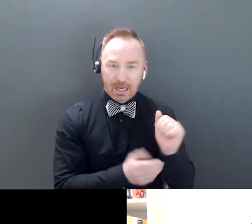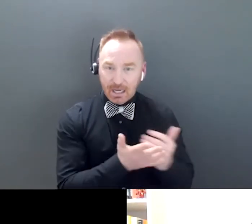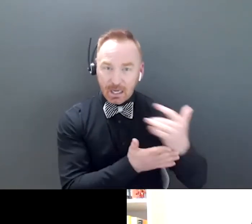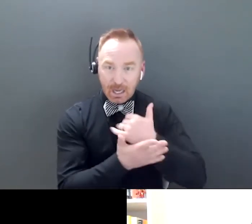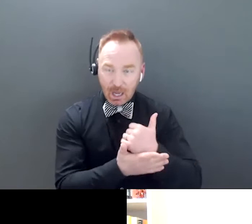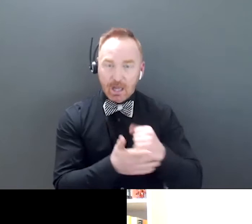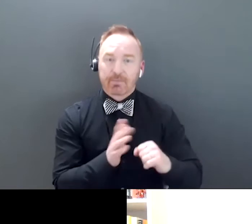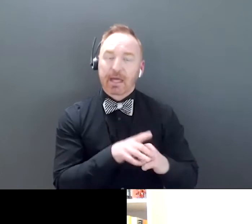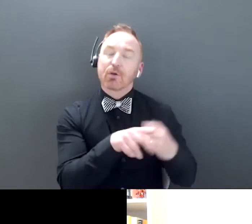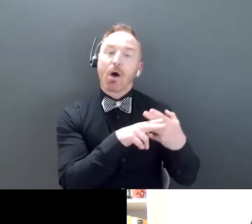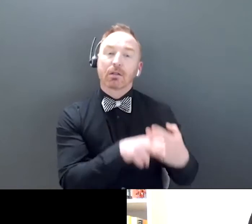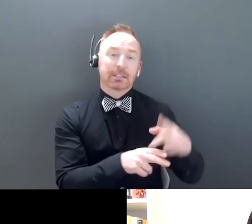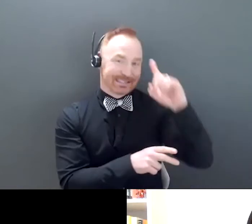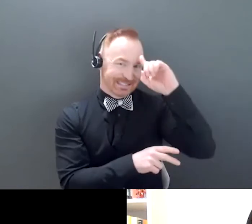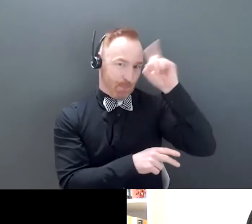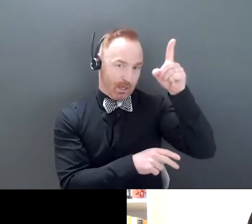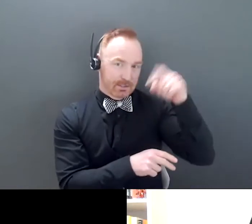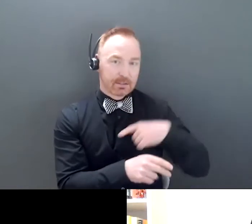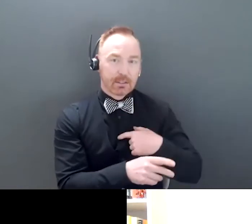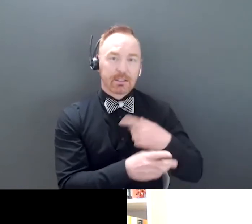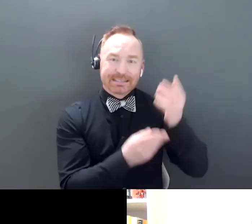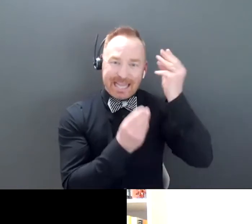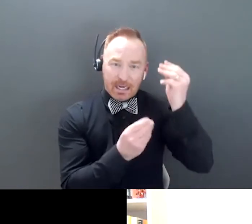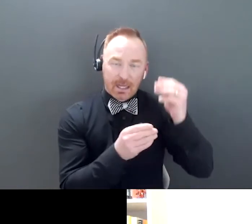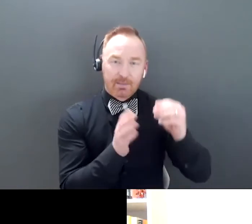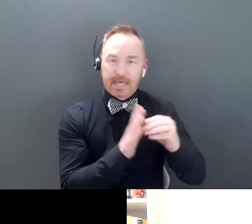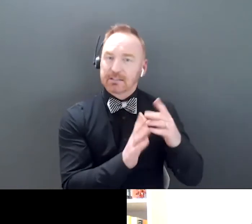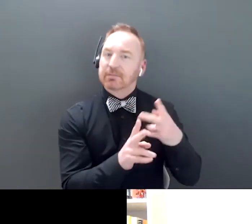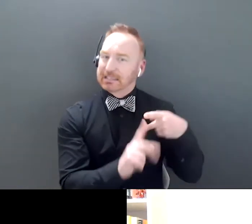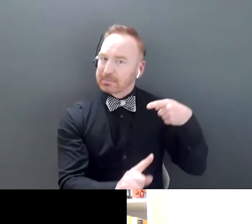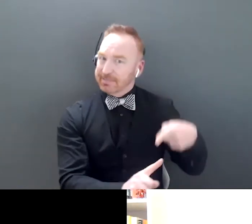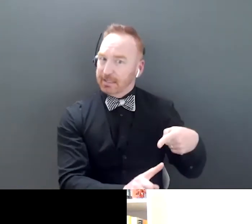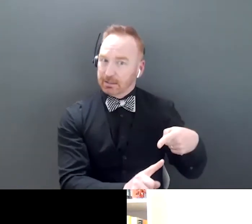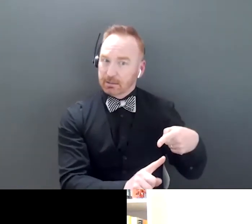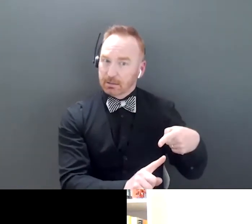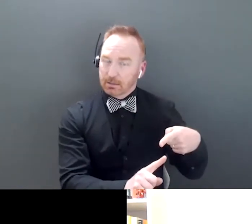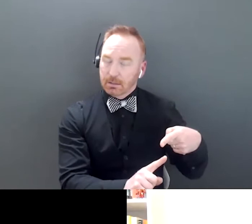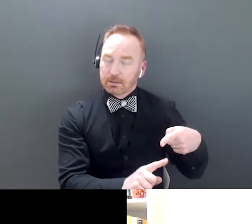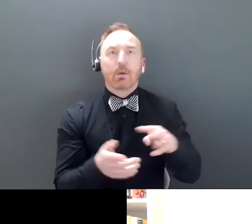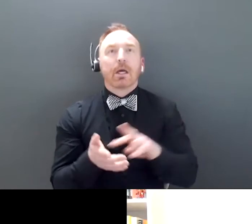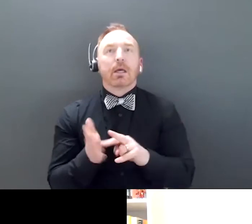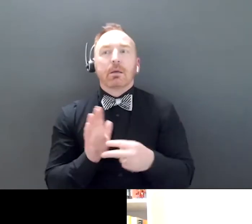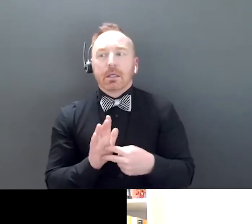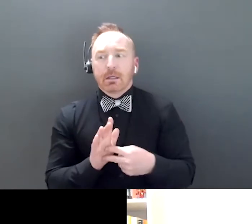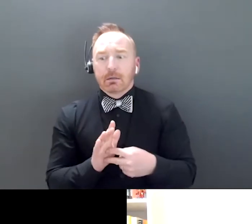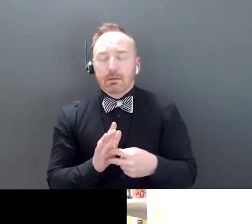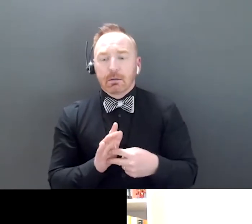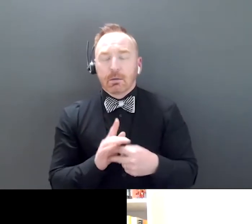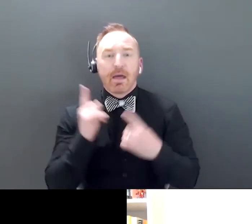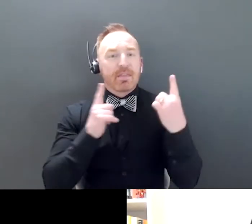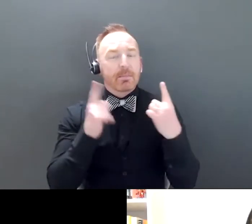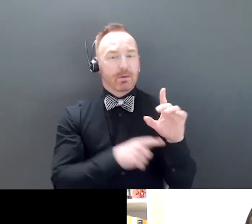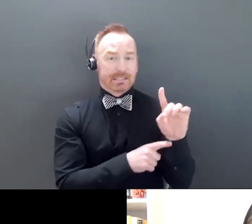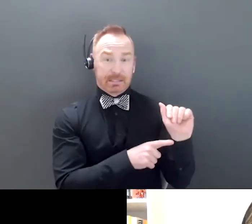smart data that's much more specific. So when I say that, I mean, even like, for example, when I think about disability,